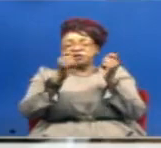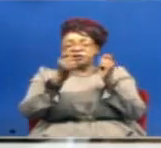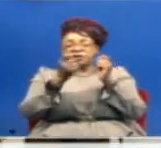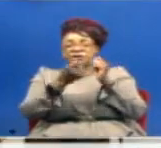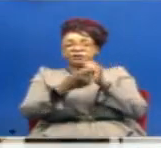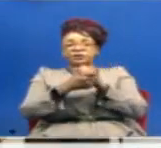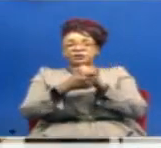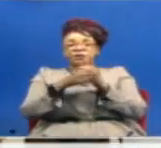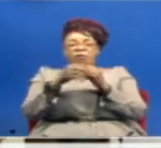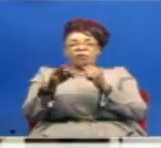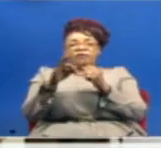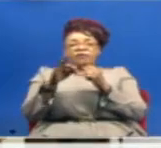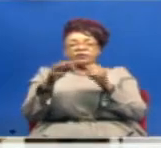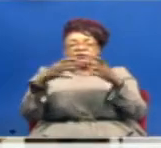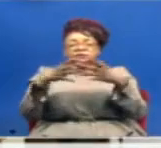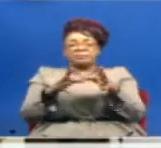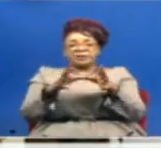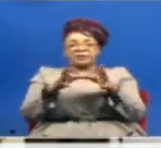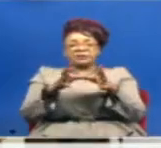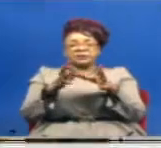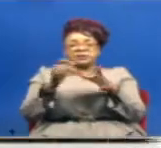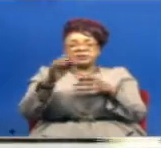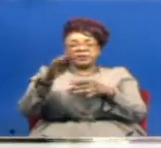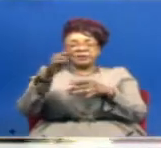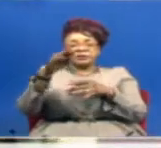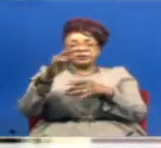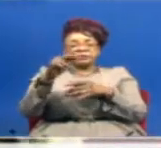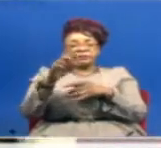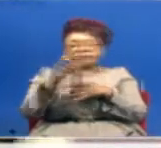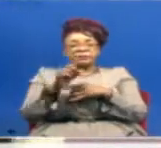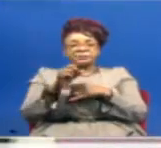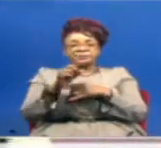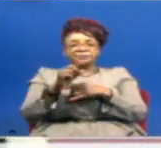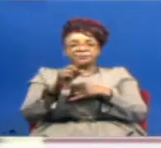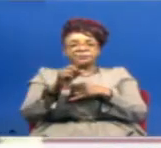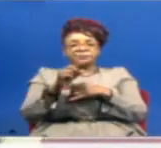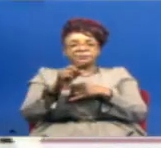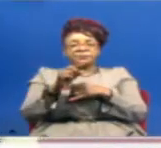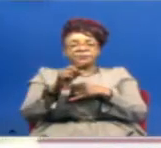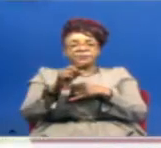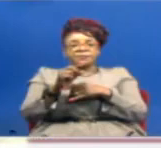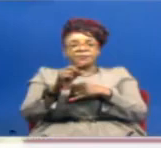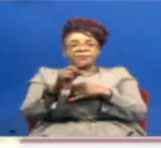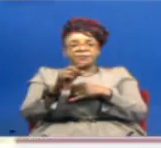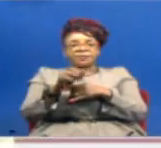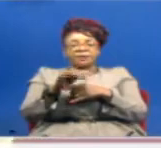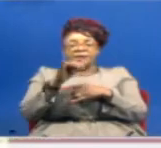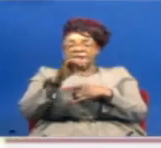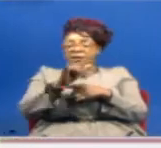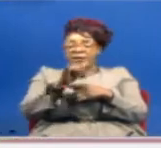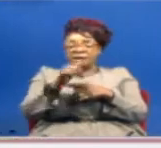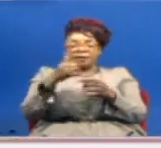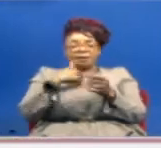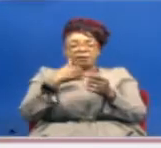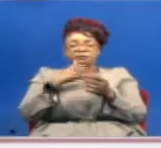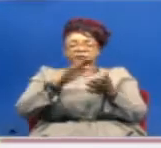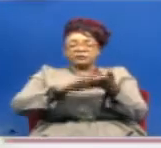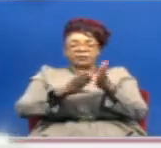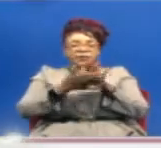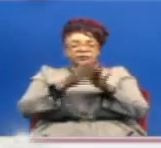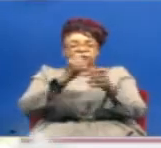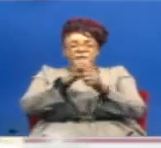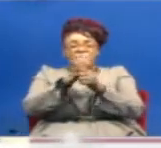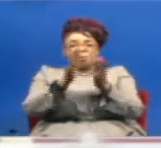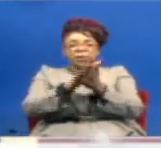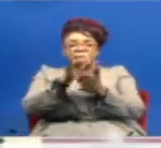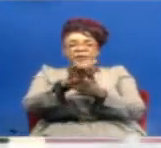setup. Our demography has been distorted. That has nothing to do with us per se. It is